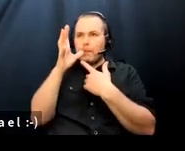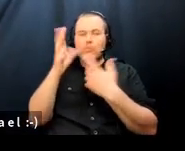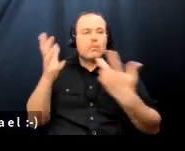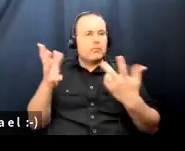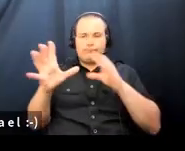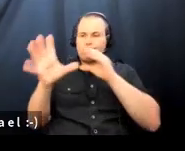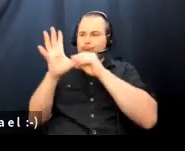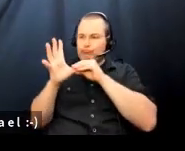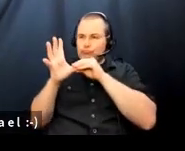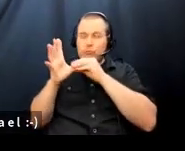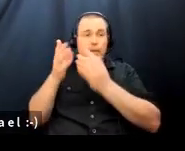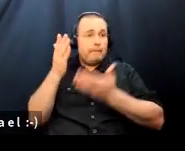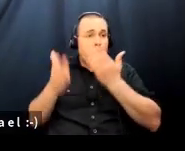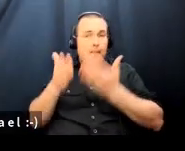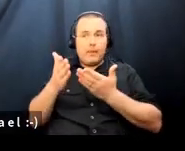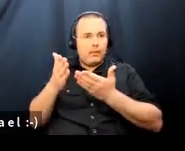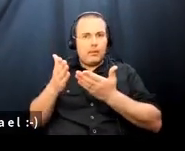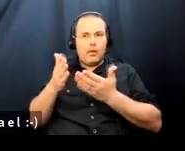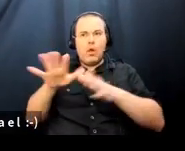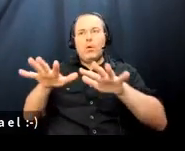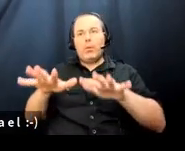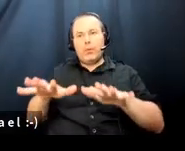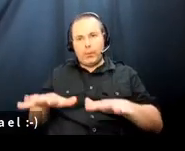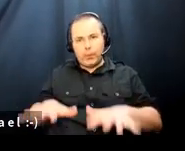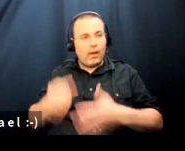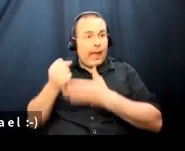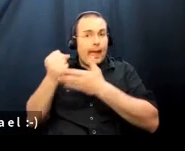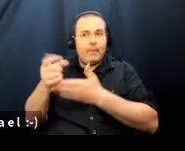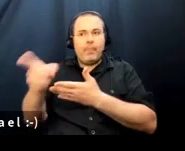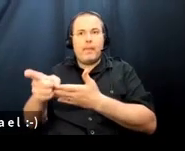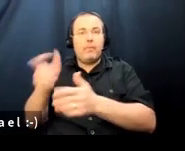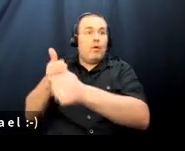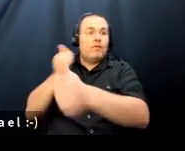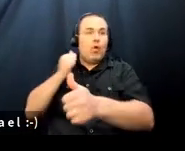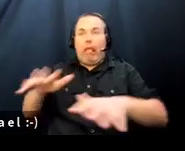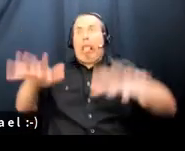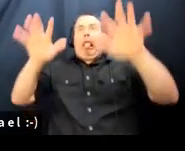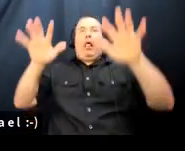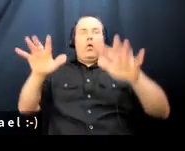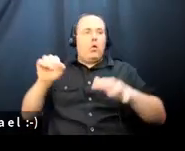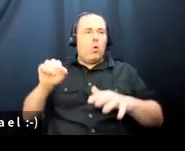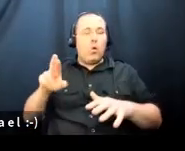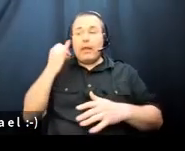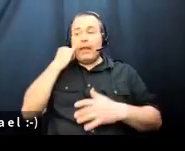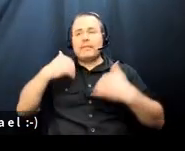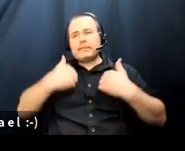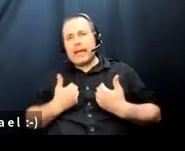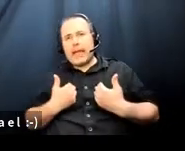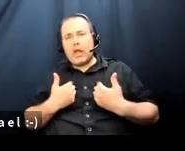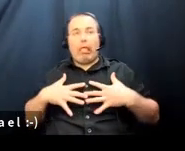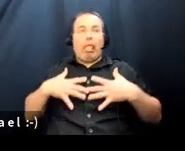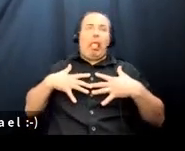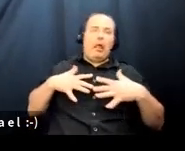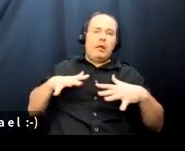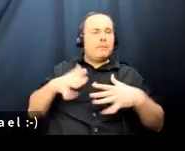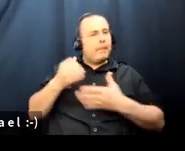tired, or, to avoid getting wound up. So next slide, let's just talk about the